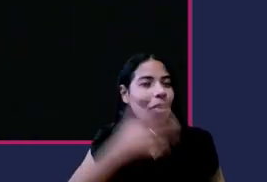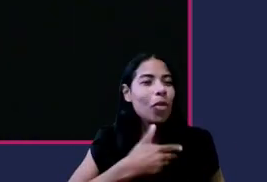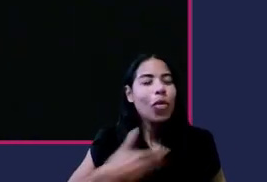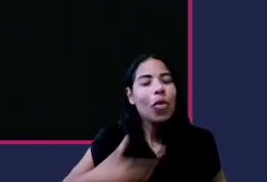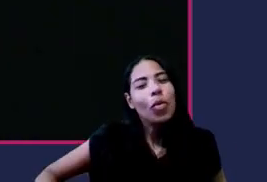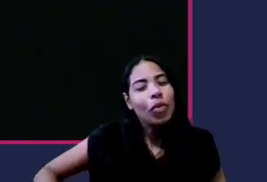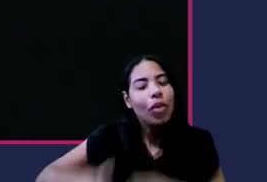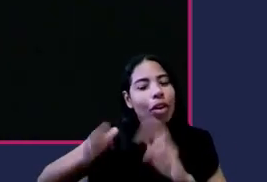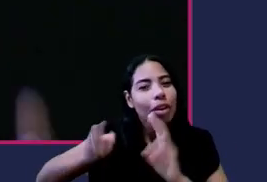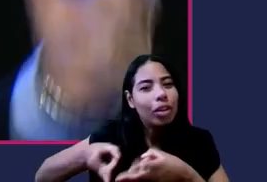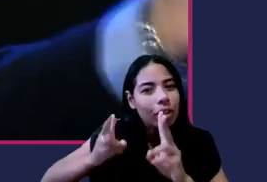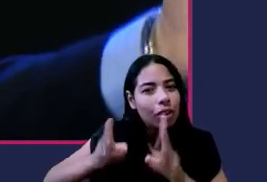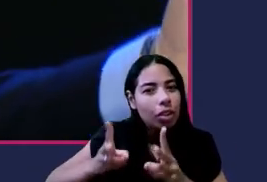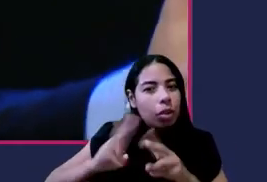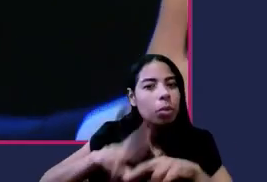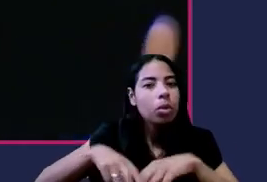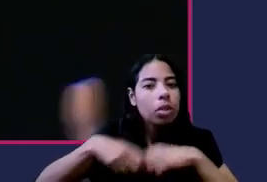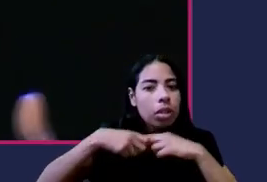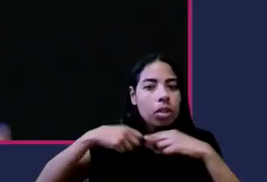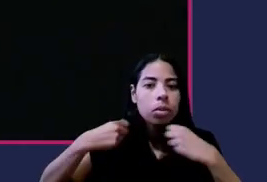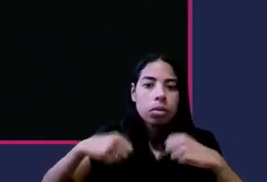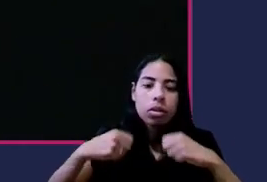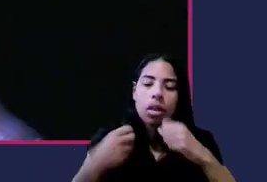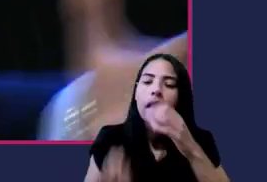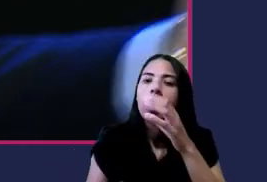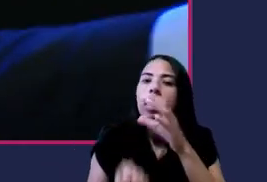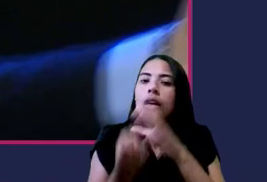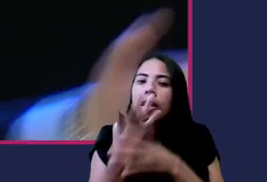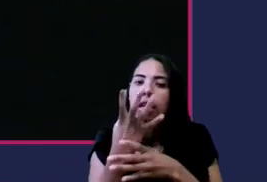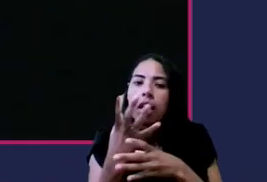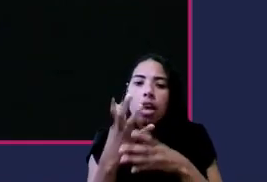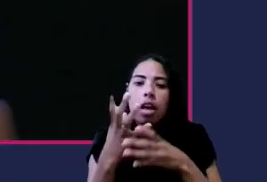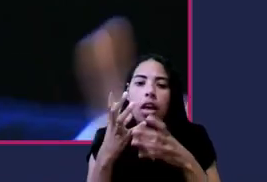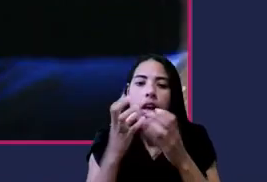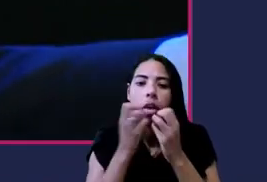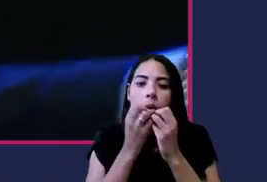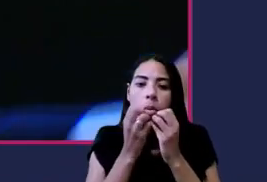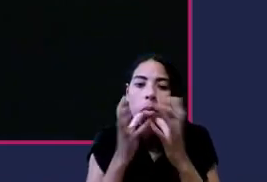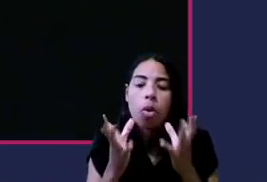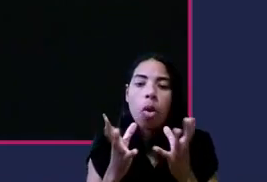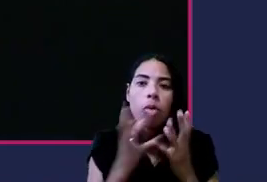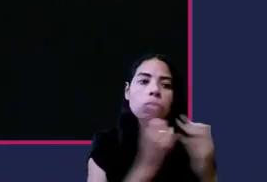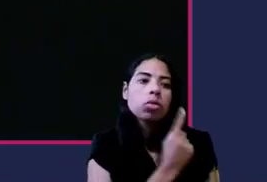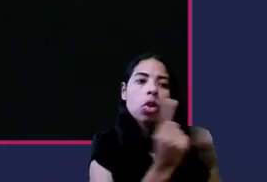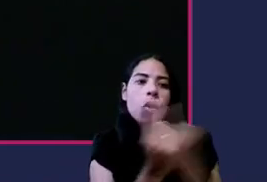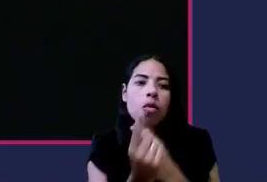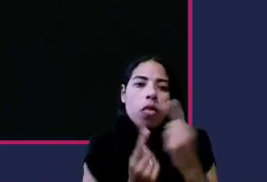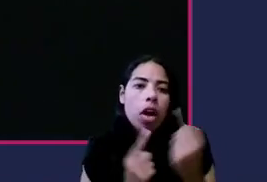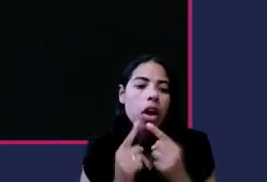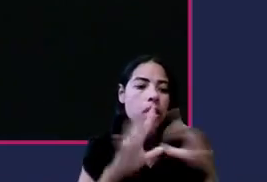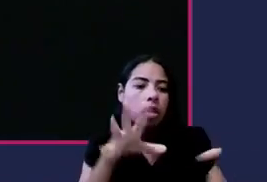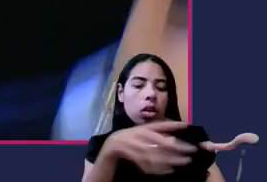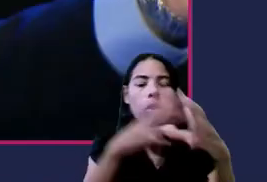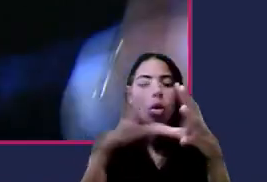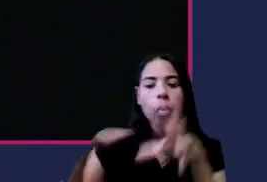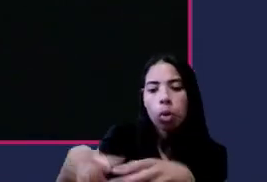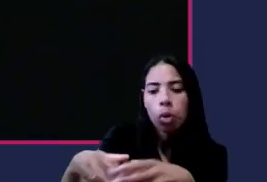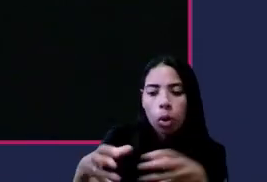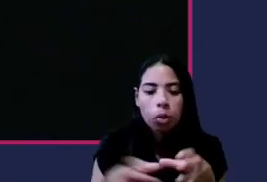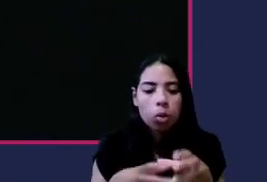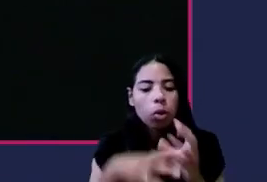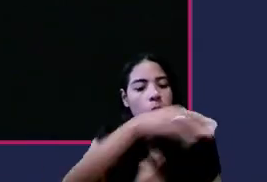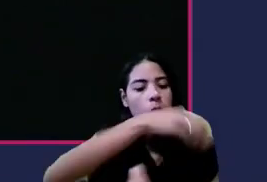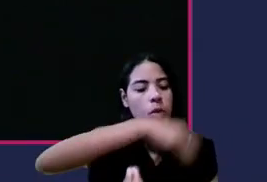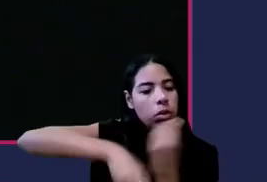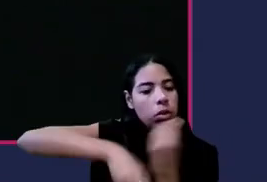of government and sustainability to do that too. That's why we need an ecosystem that we'll